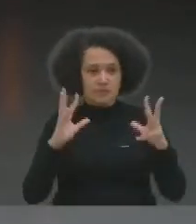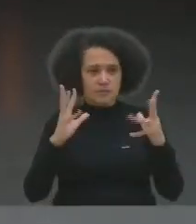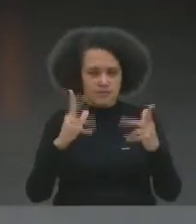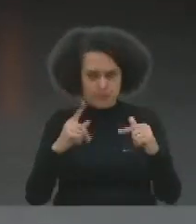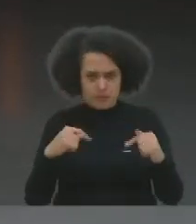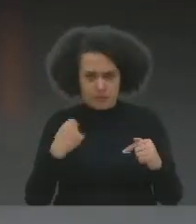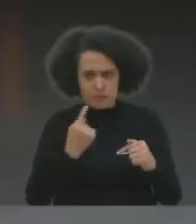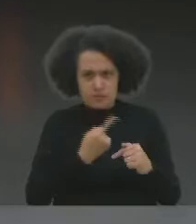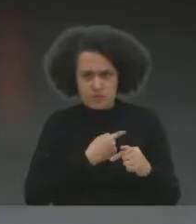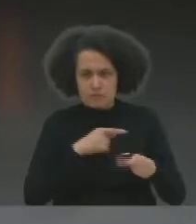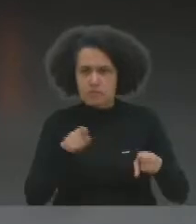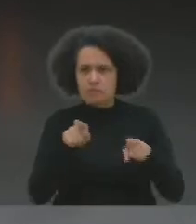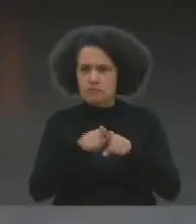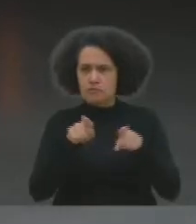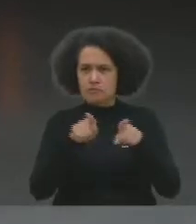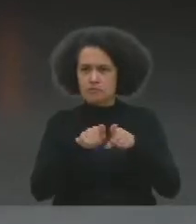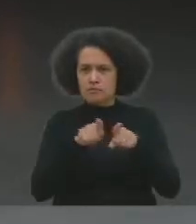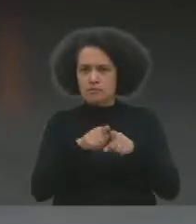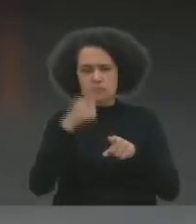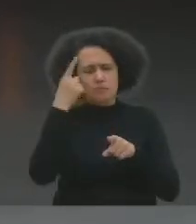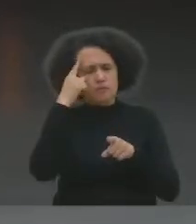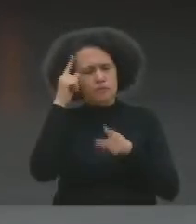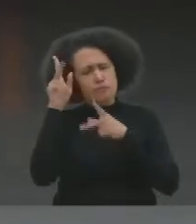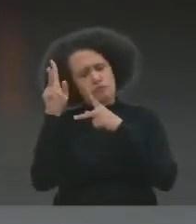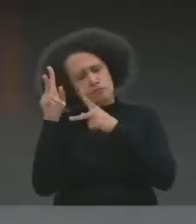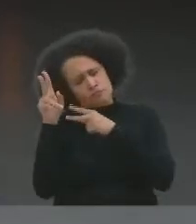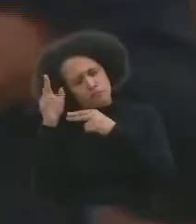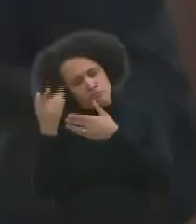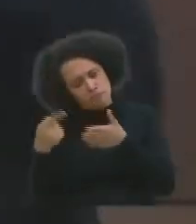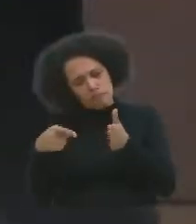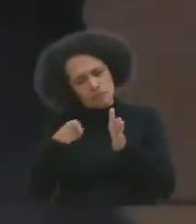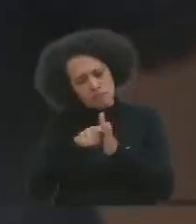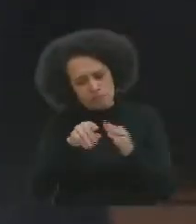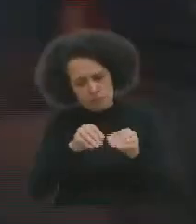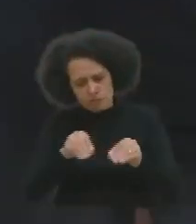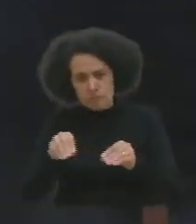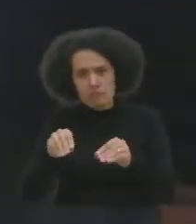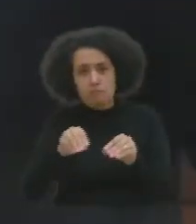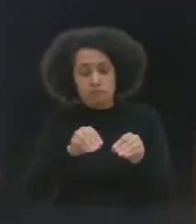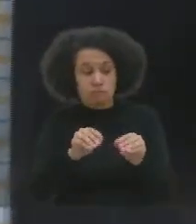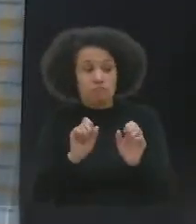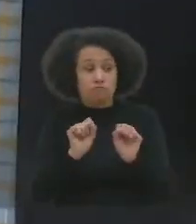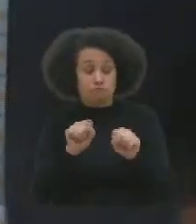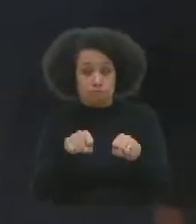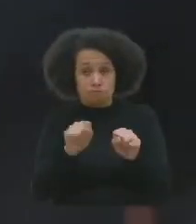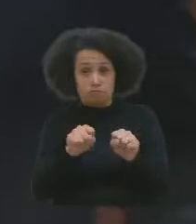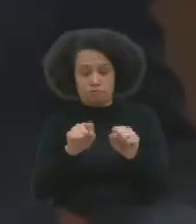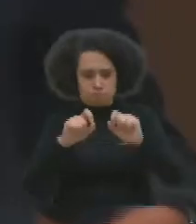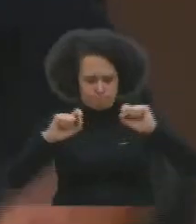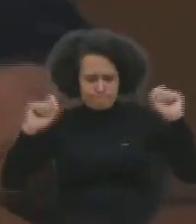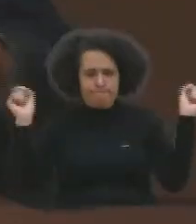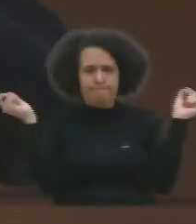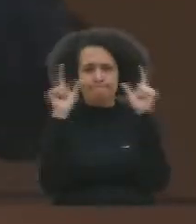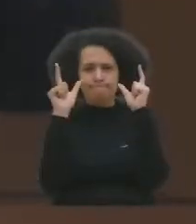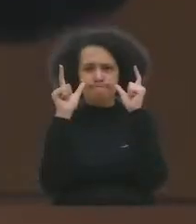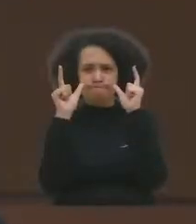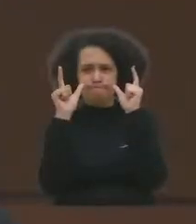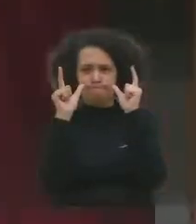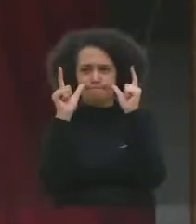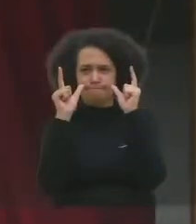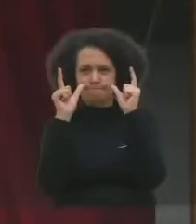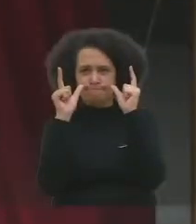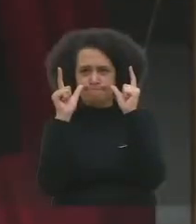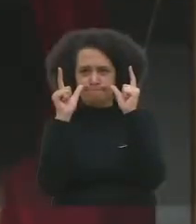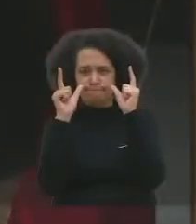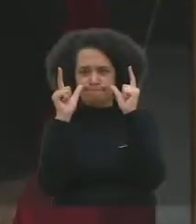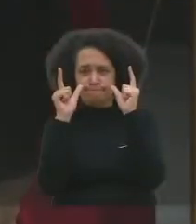dia também adormeceremos no pó da terra. It says they shall awaken. Eles acordarão. Some to